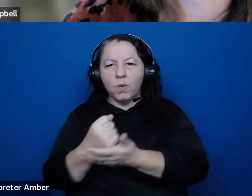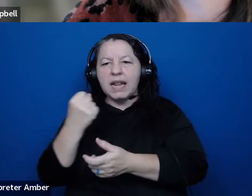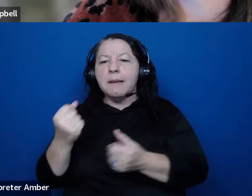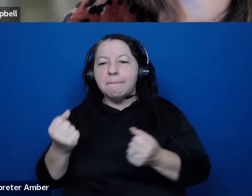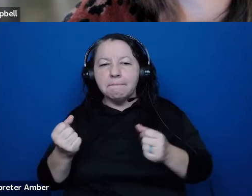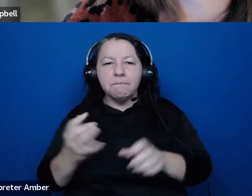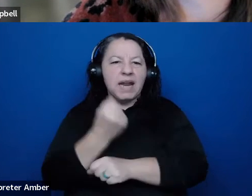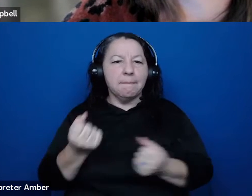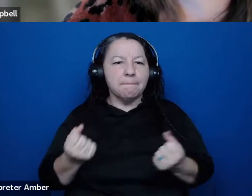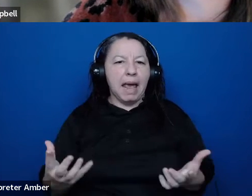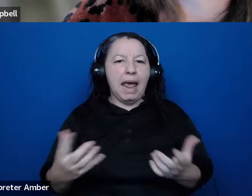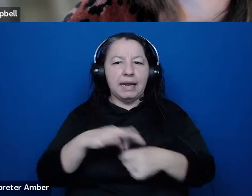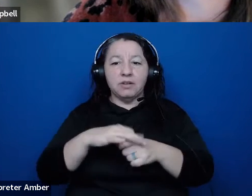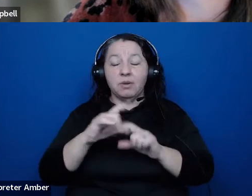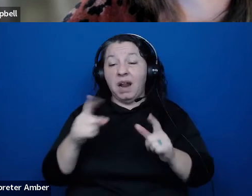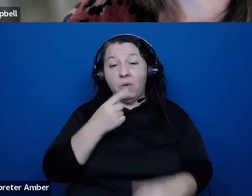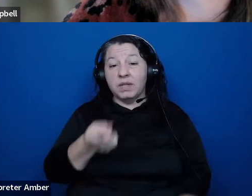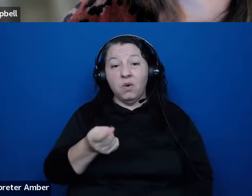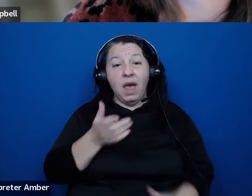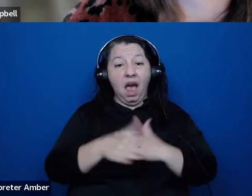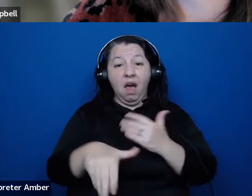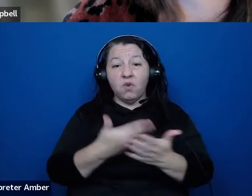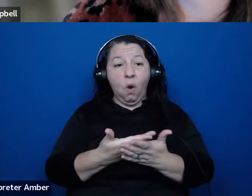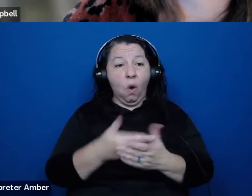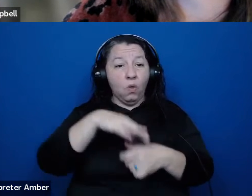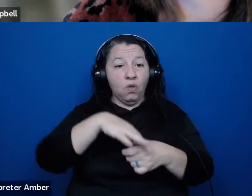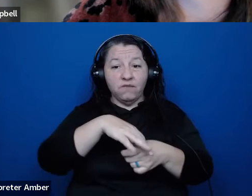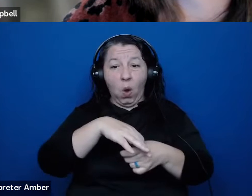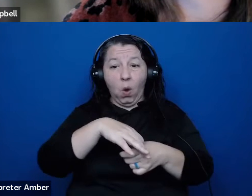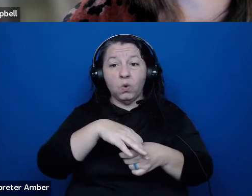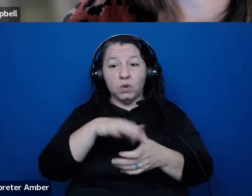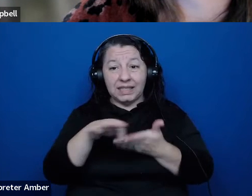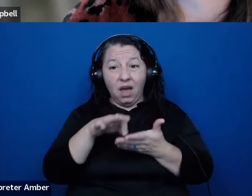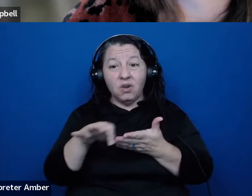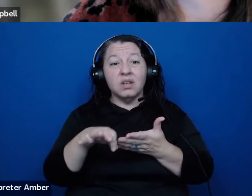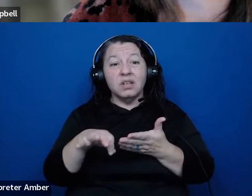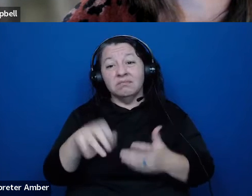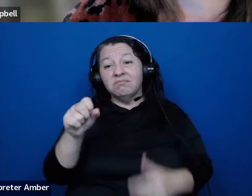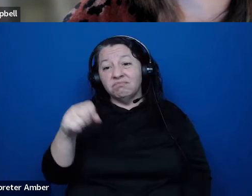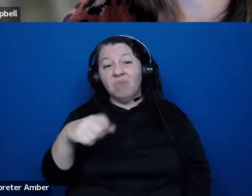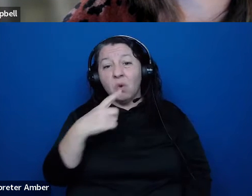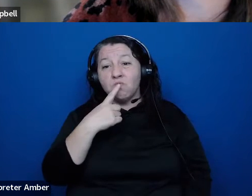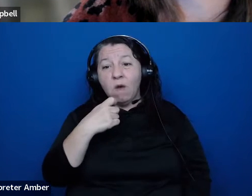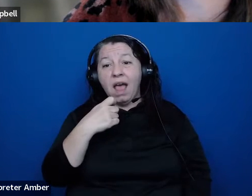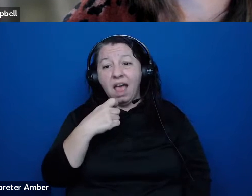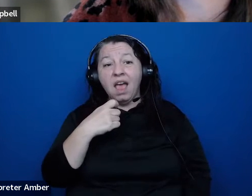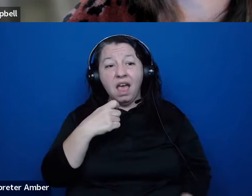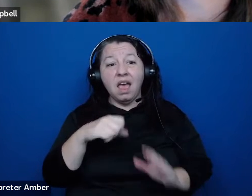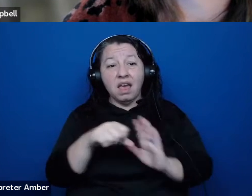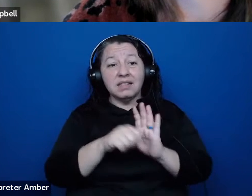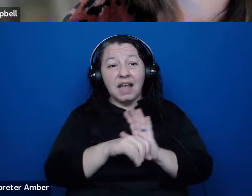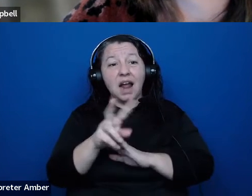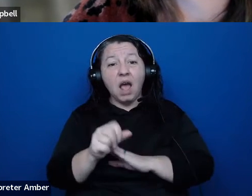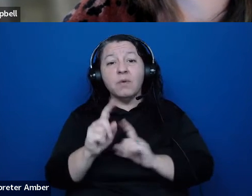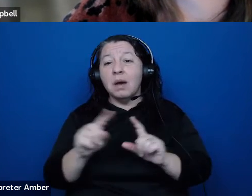after all the votes were counted, there was very much a red wave in Iowa, but nationally there wasn't very much of a